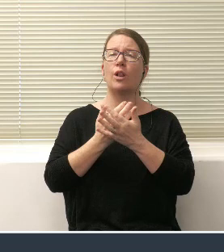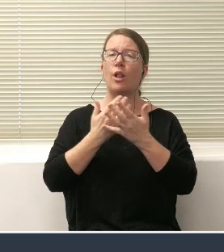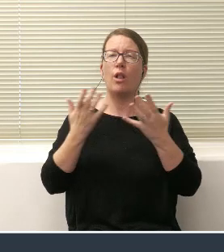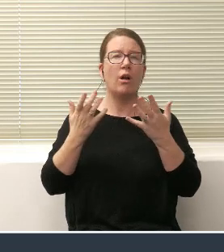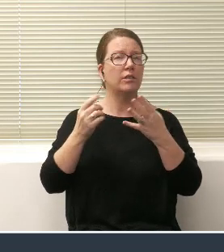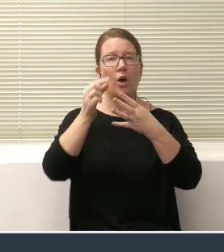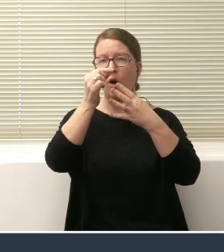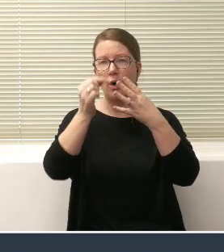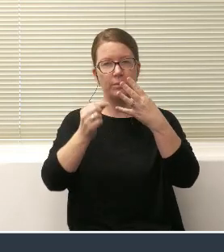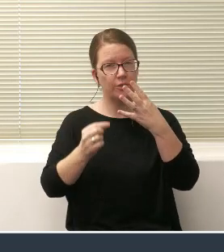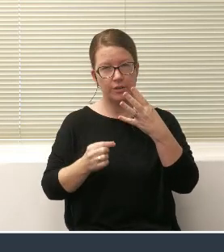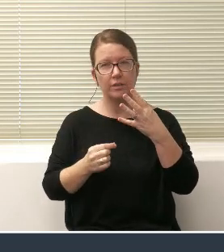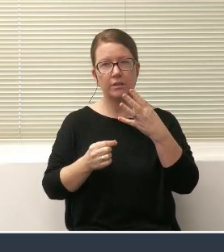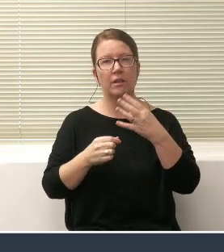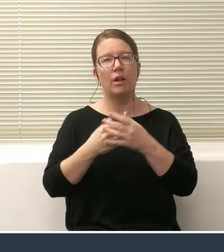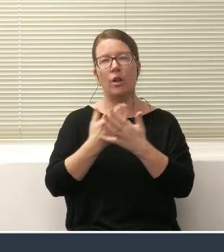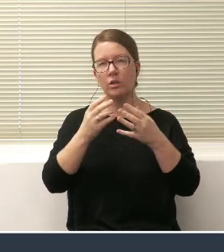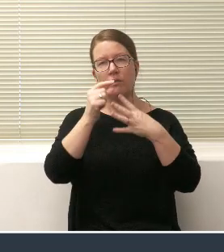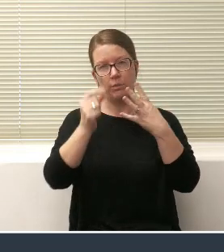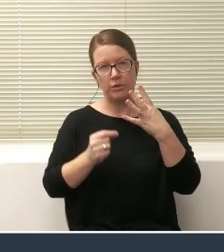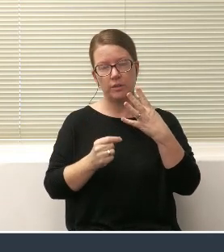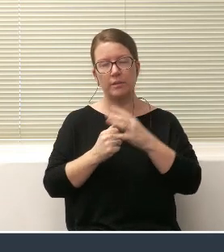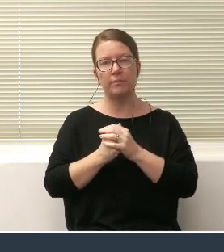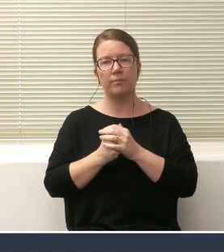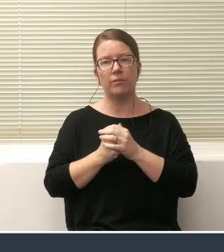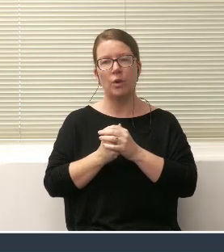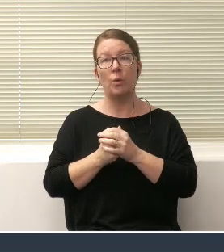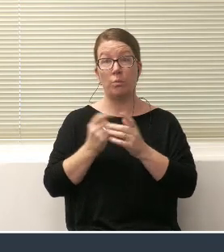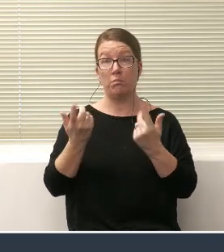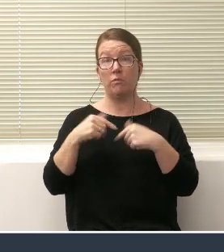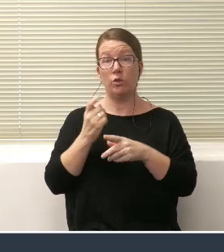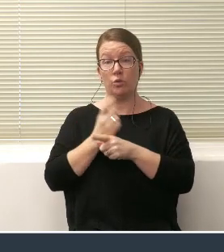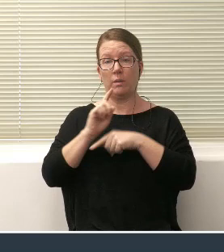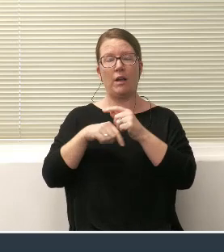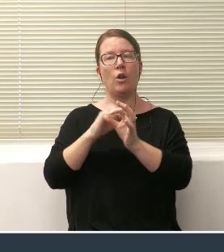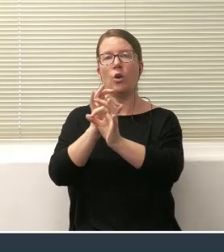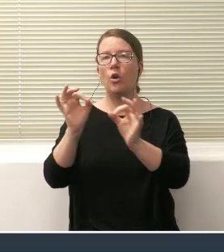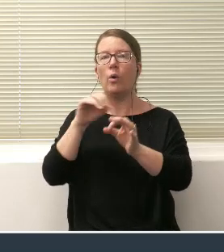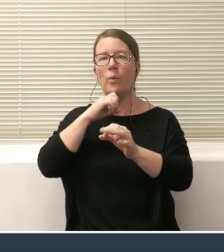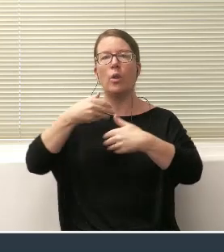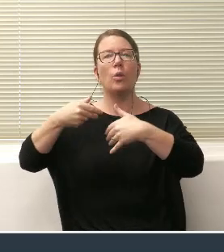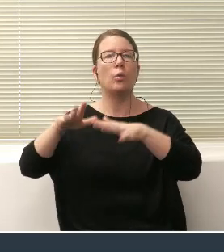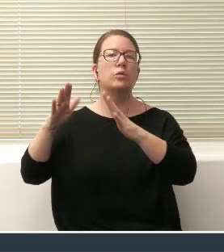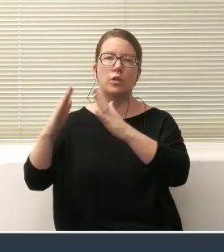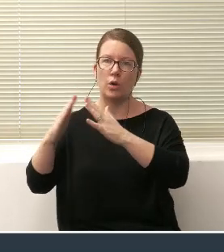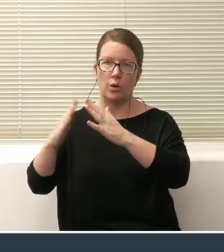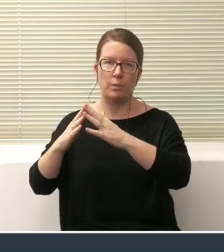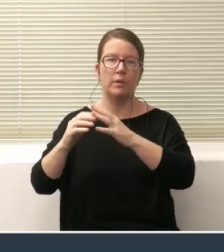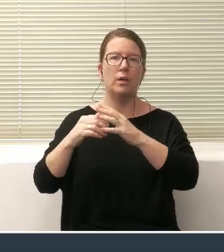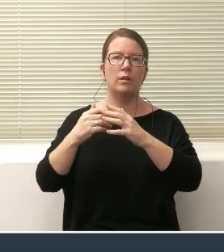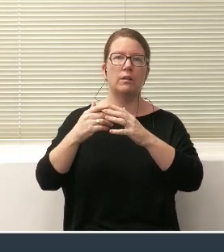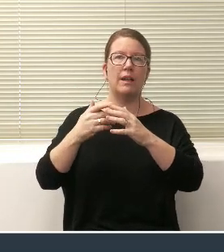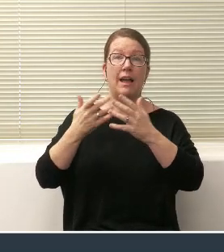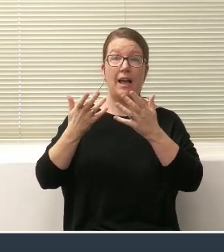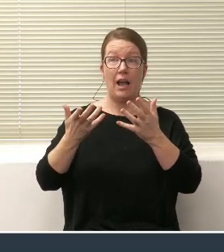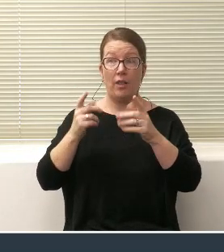possibilities or sub-options under the option. So we have talked about no one losing their home. we haven't been that prescriptive about